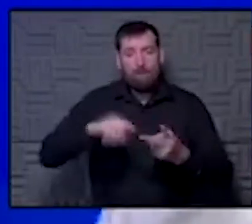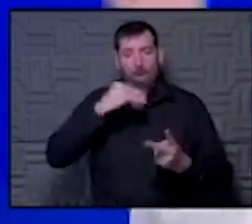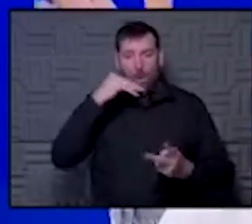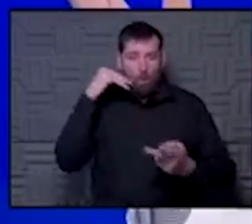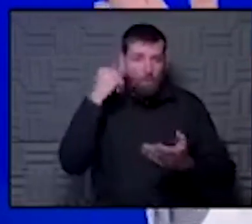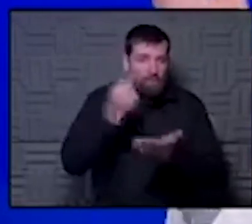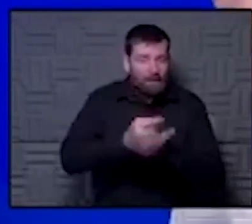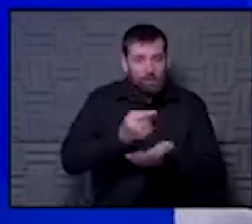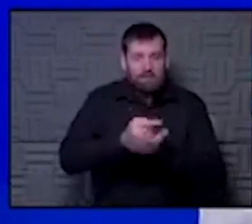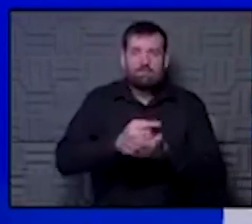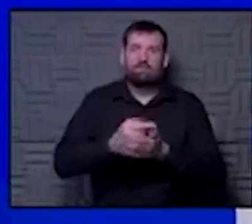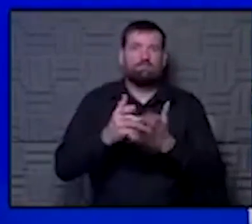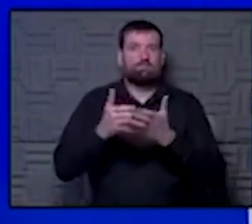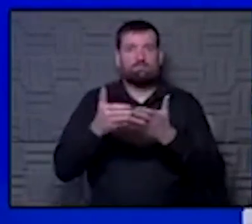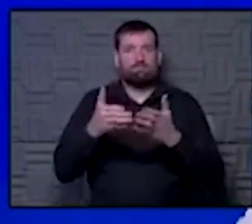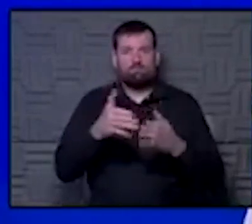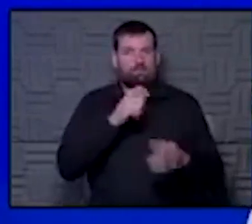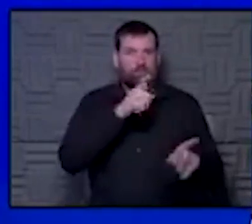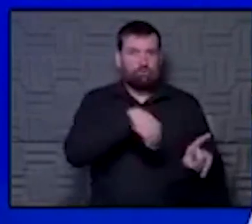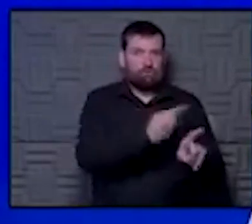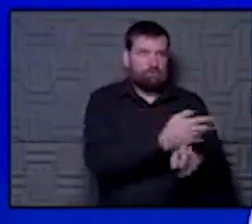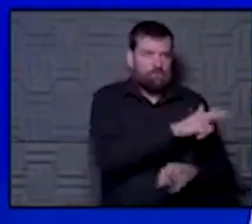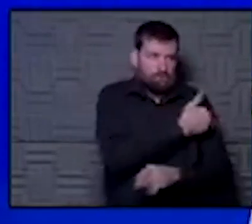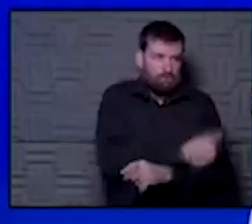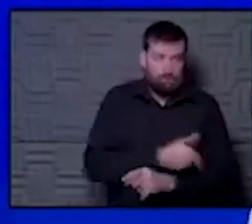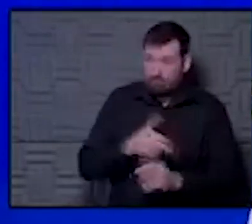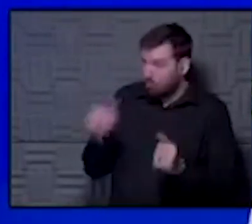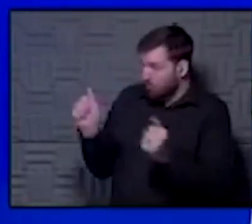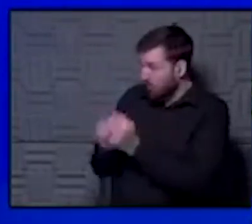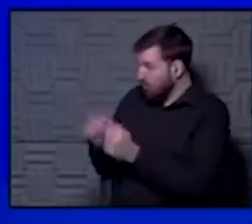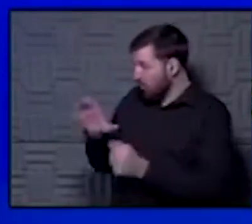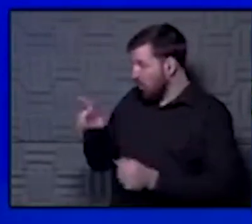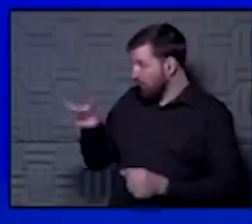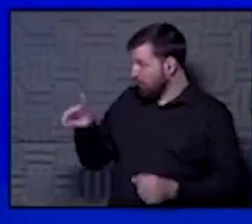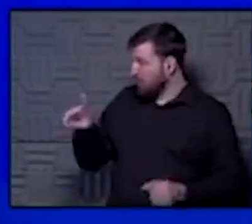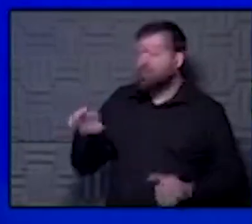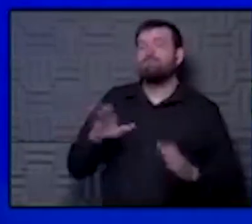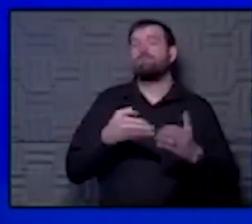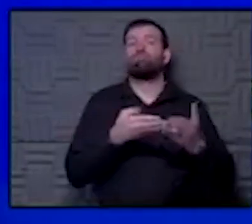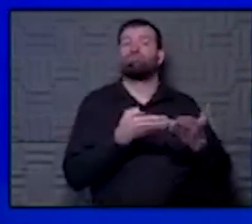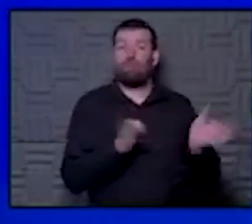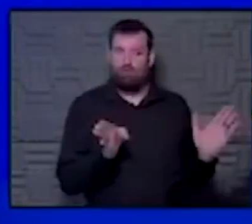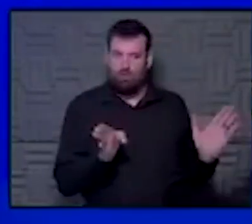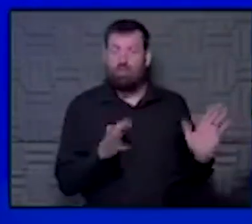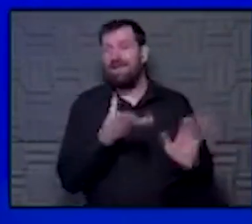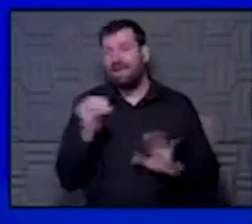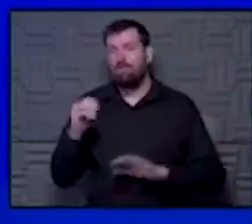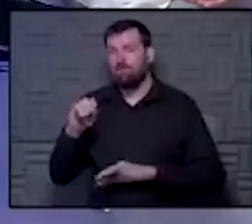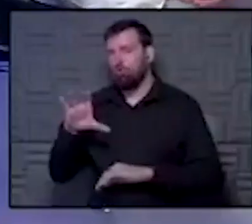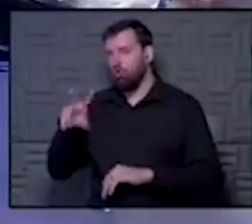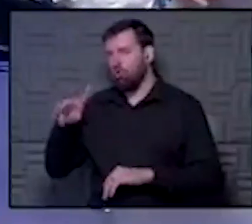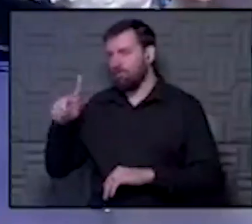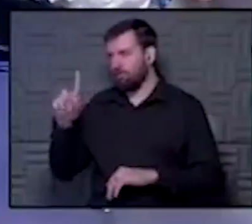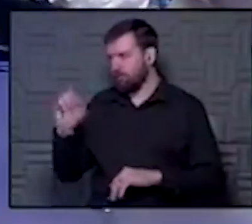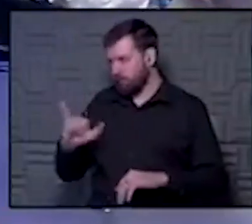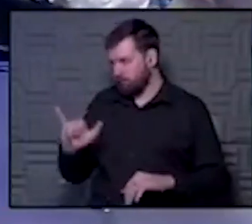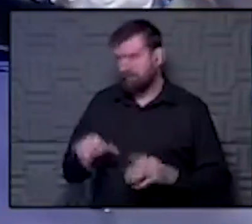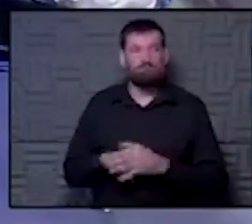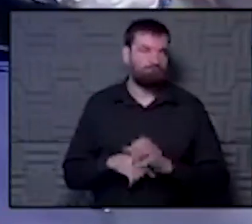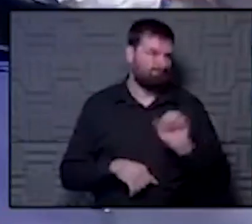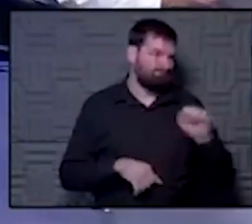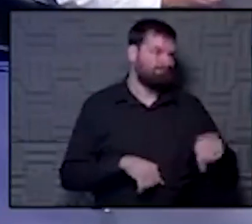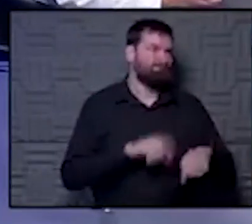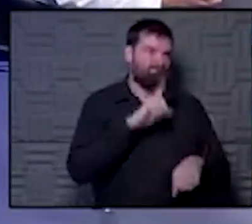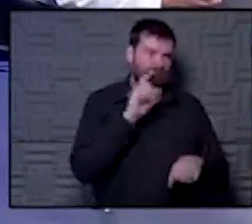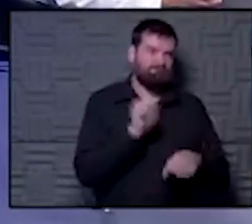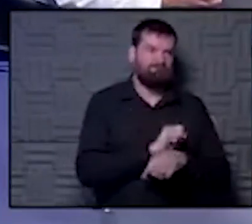whole field out there beyond the hospital. With COVID patients? Well, with patients in general and with COVID as well. Yeah, absolutely. And it's